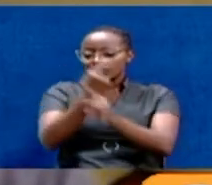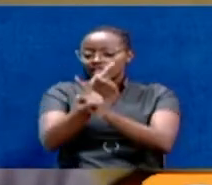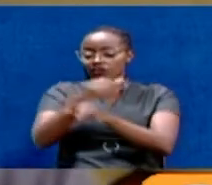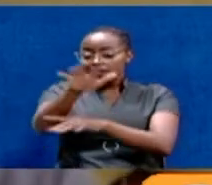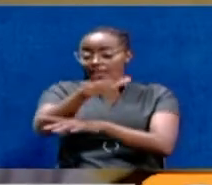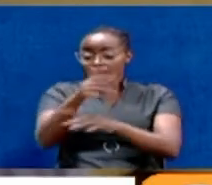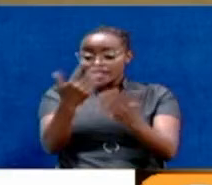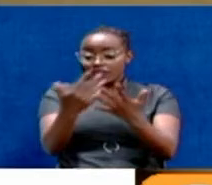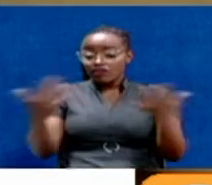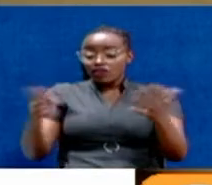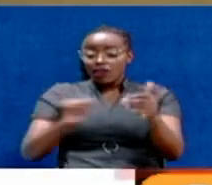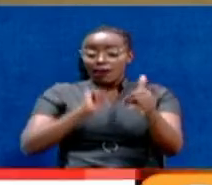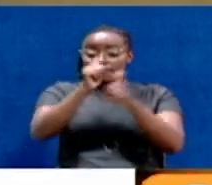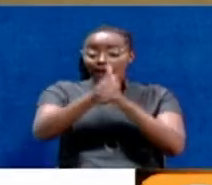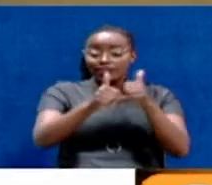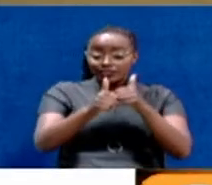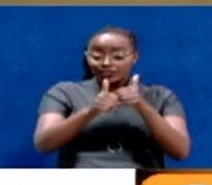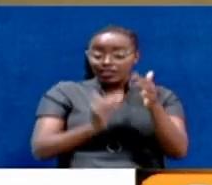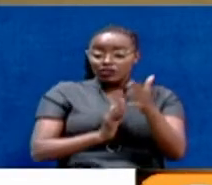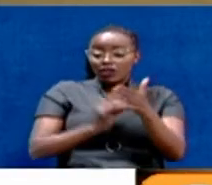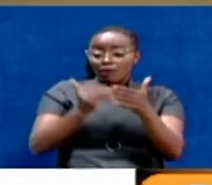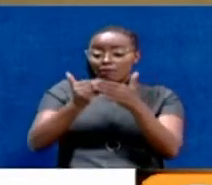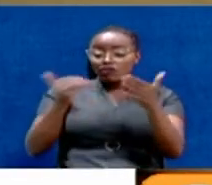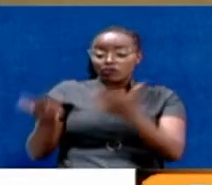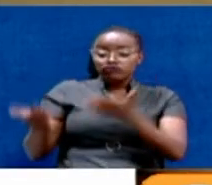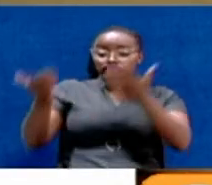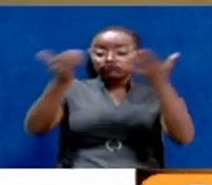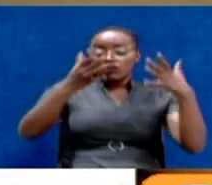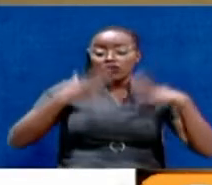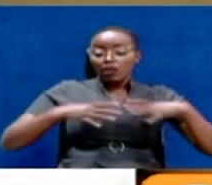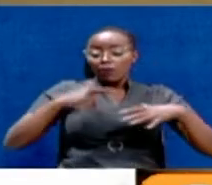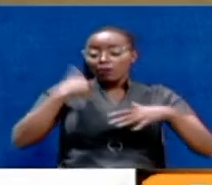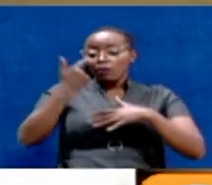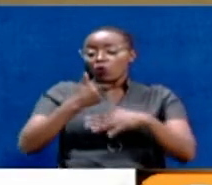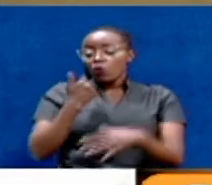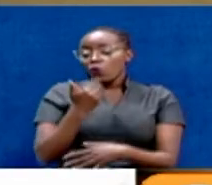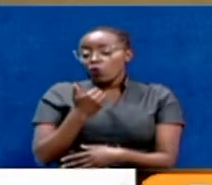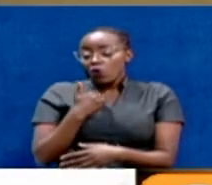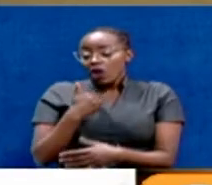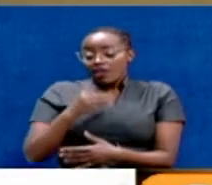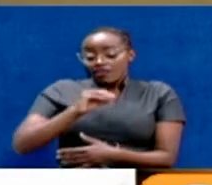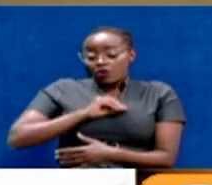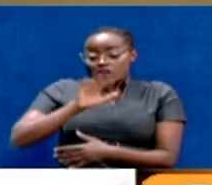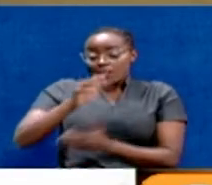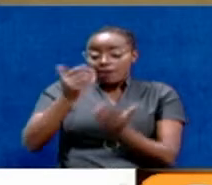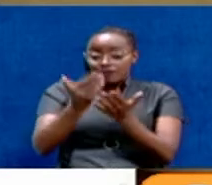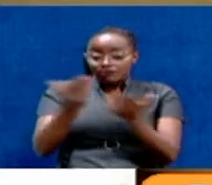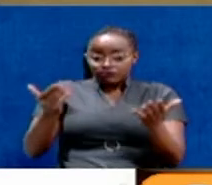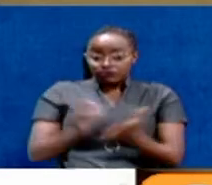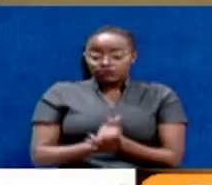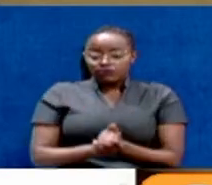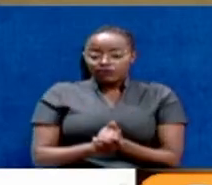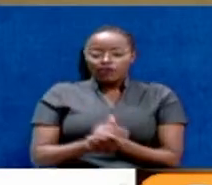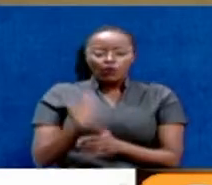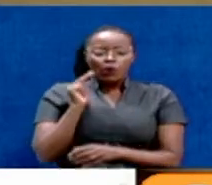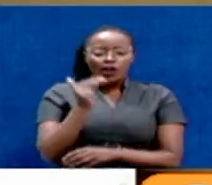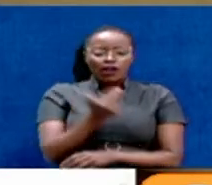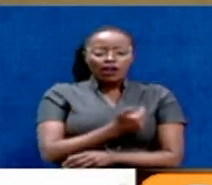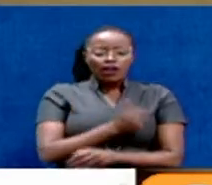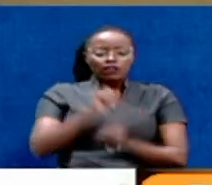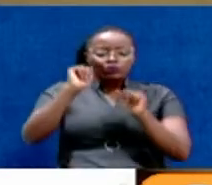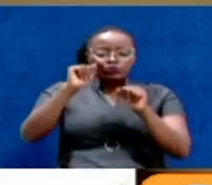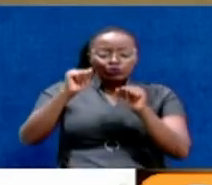cargo passes through before it reaches the importers. So so then for us to be able